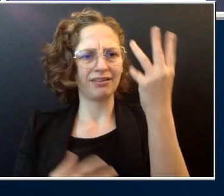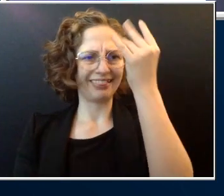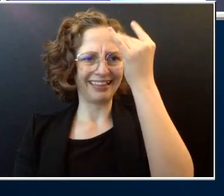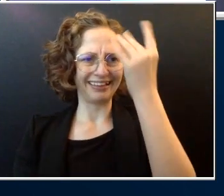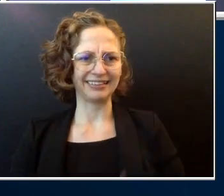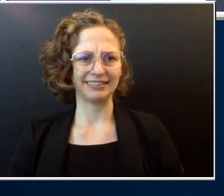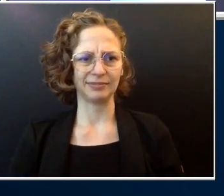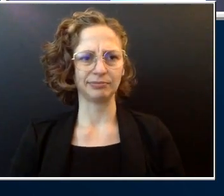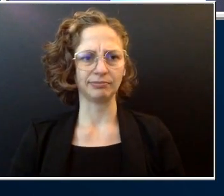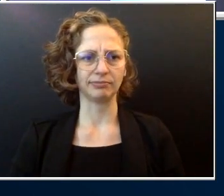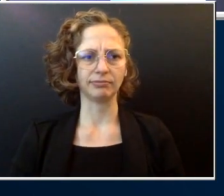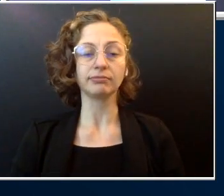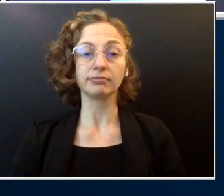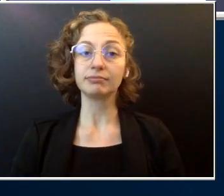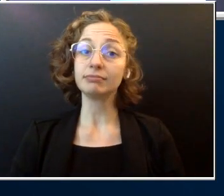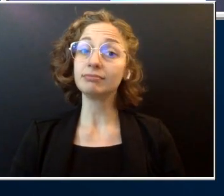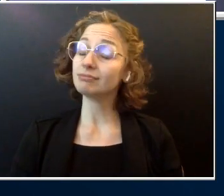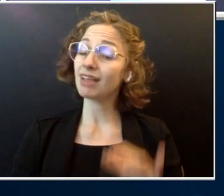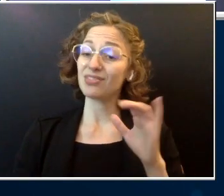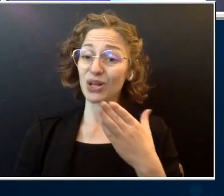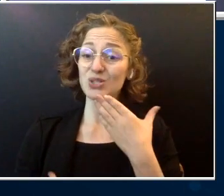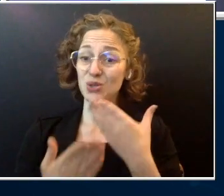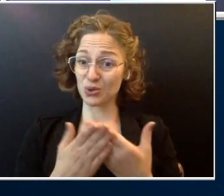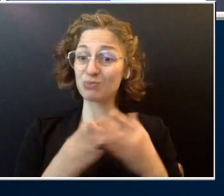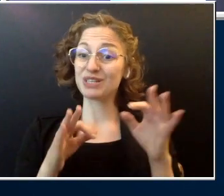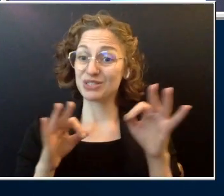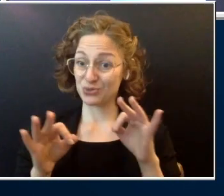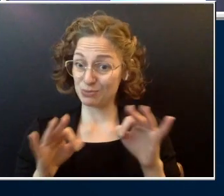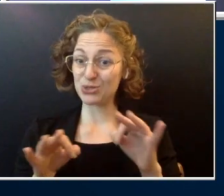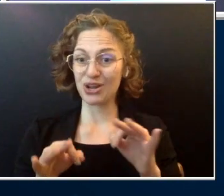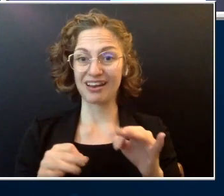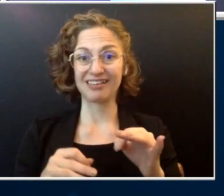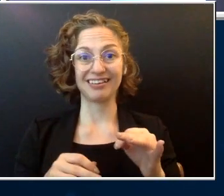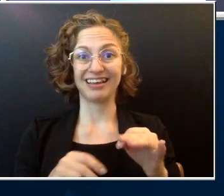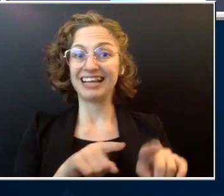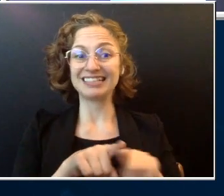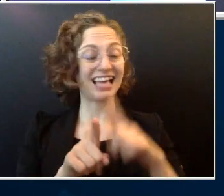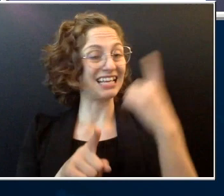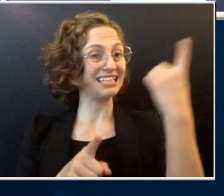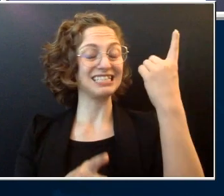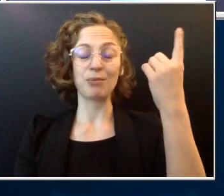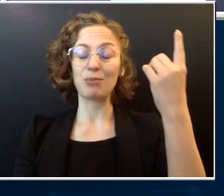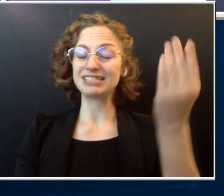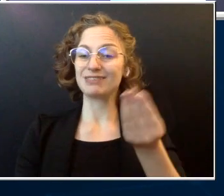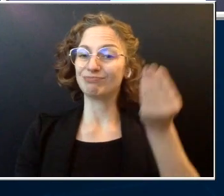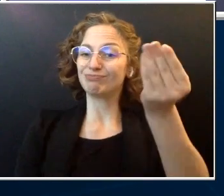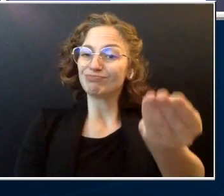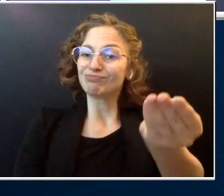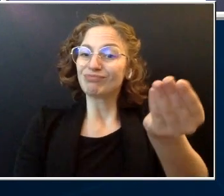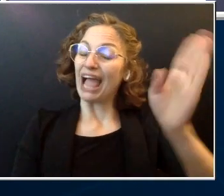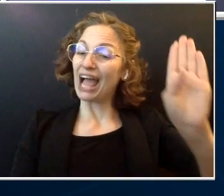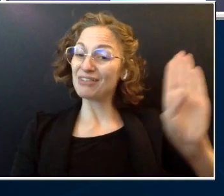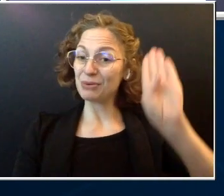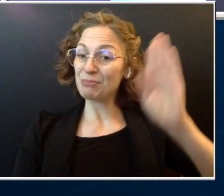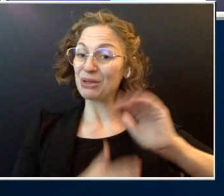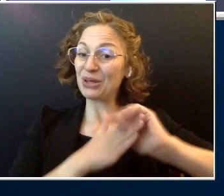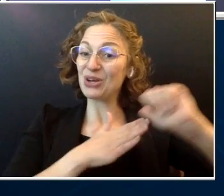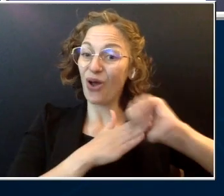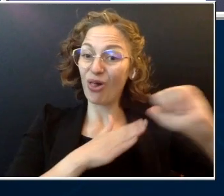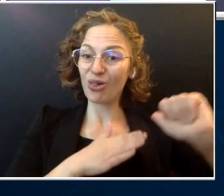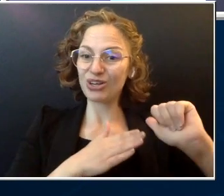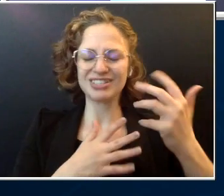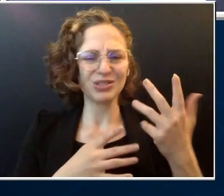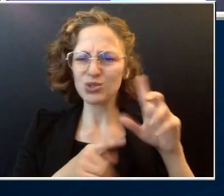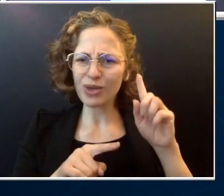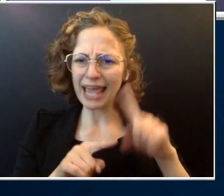putting it, describing it to being given $1 billion, because you just cannot quite get your head around the news, or even what that even means.